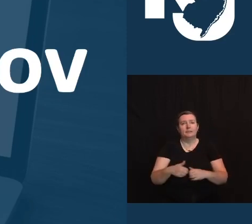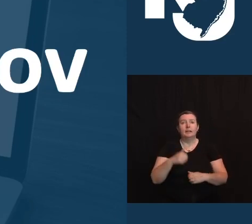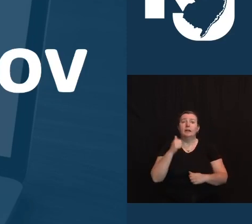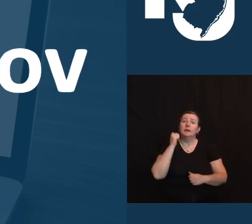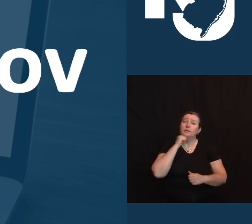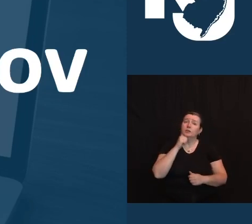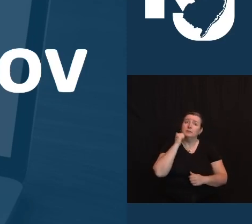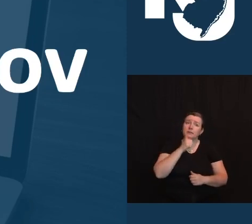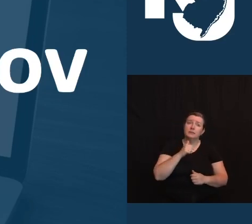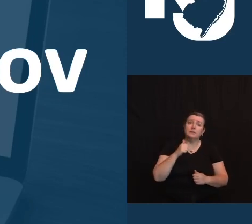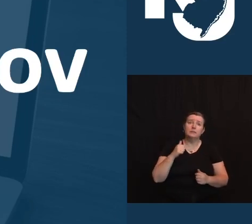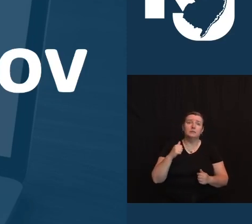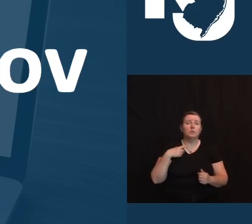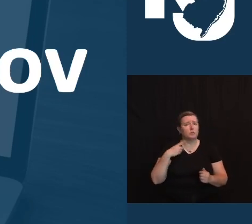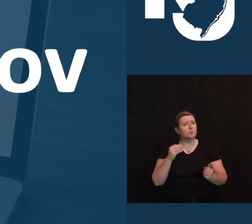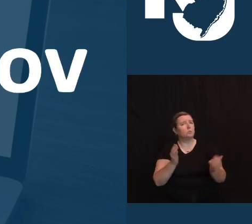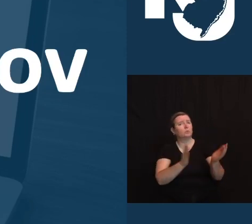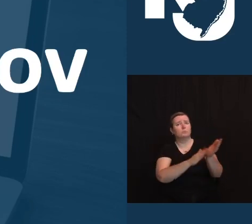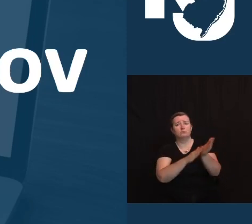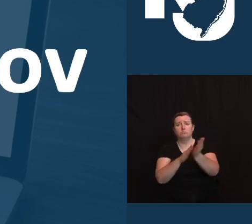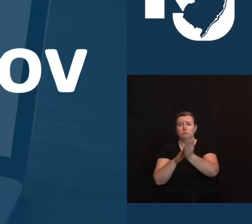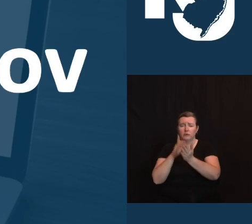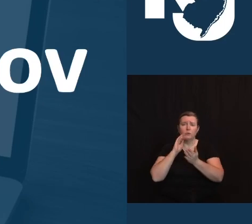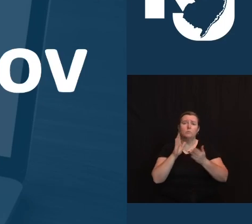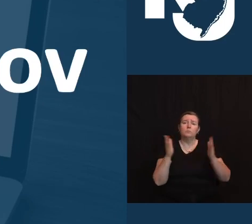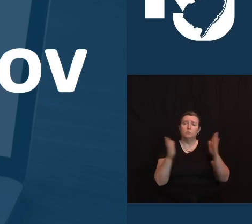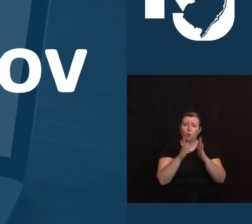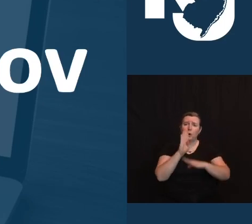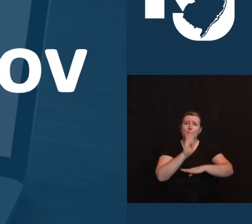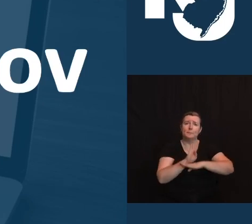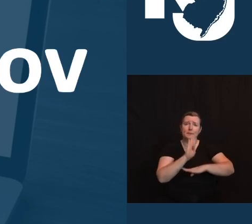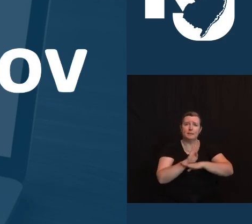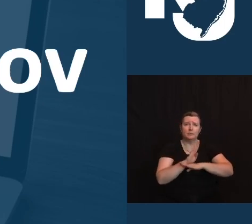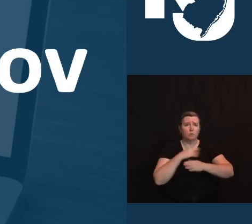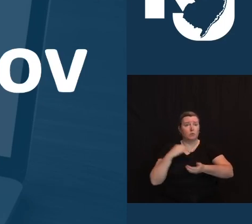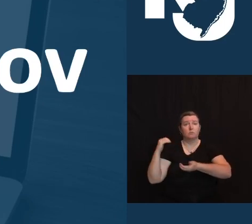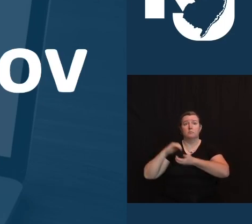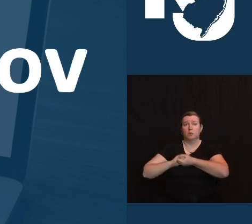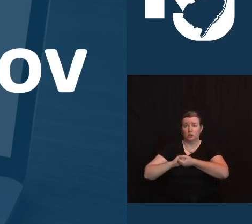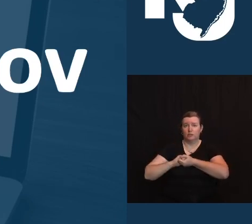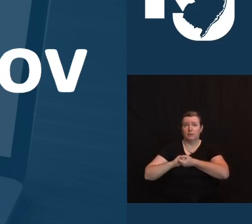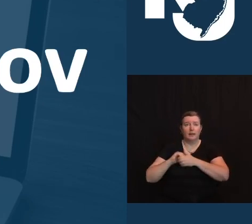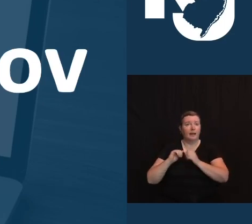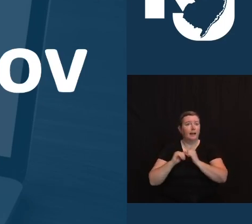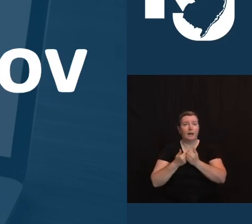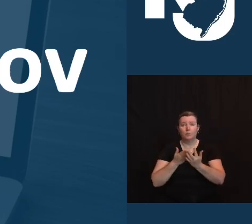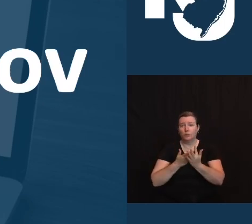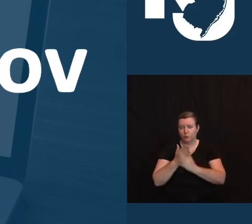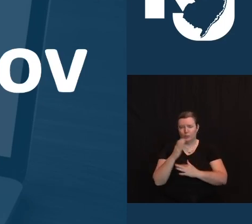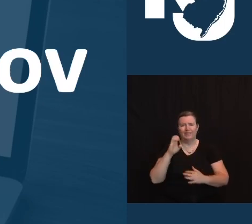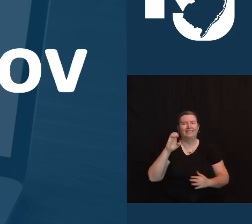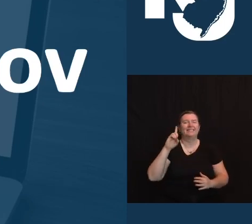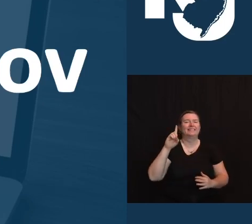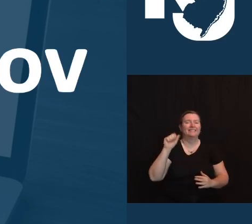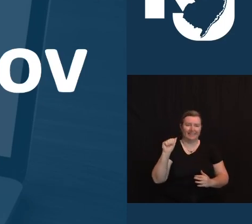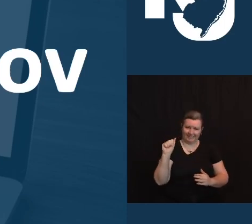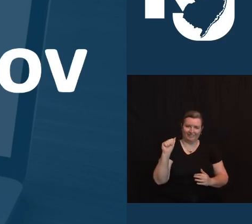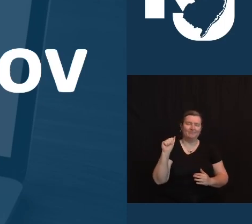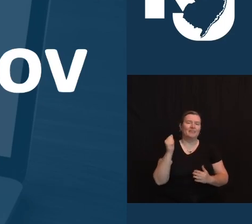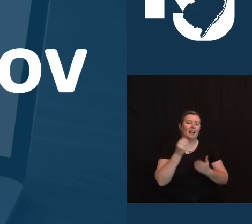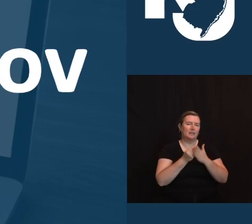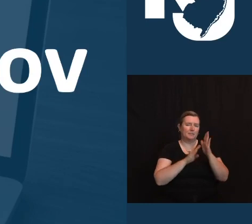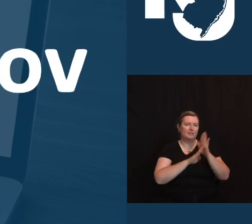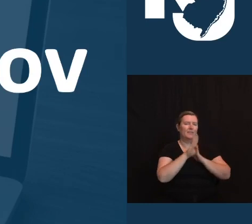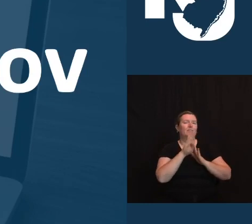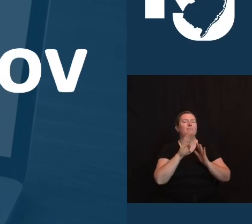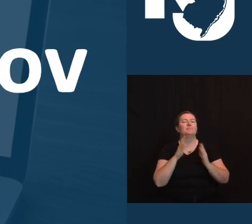highlighting the small businesses with which we have partnered through the New Jersey Economic Development Authority so we can all come out of this pandemic